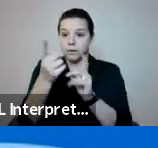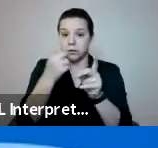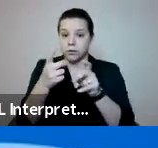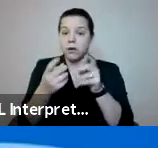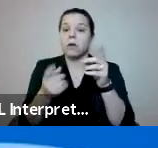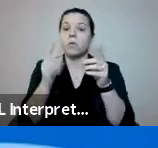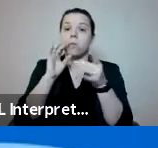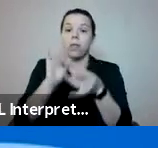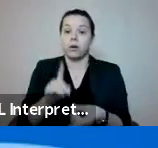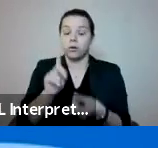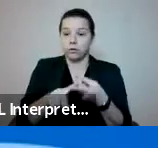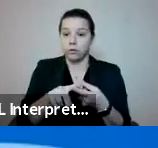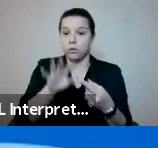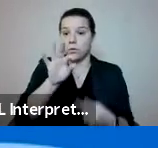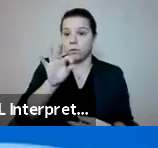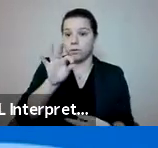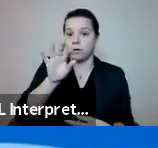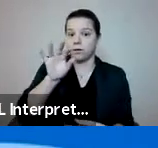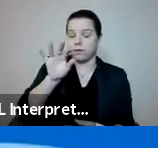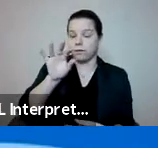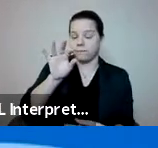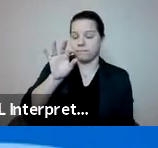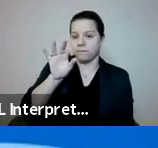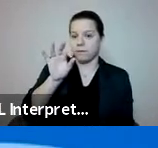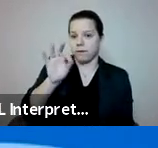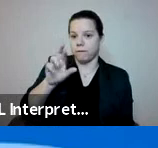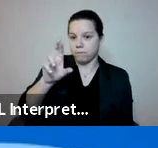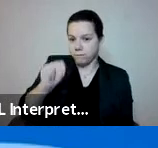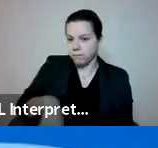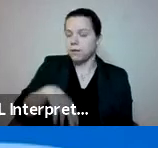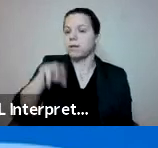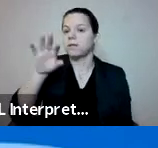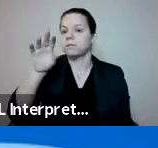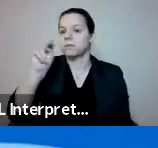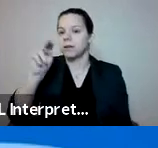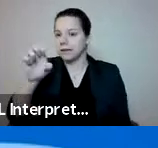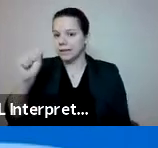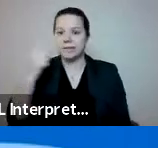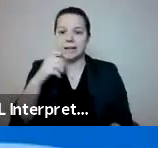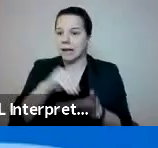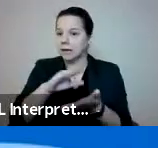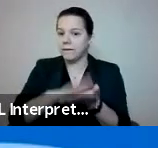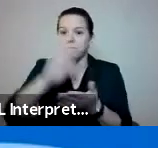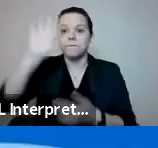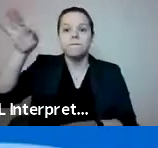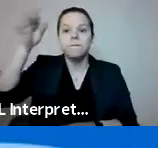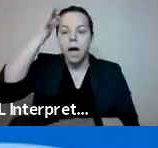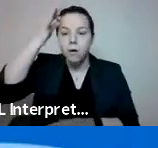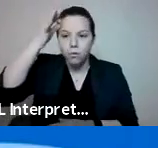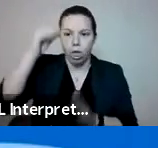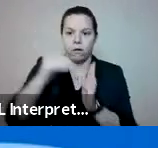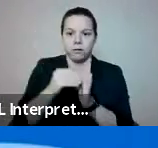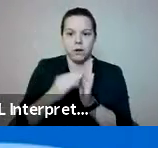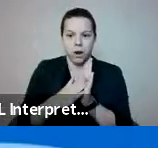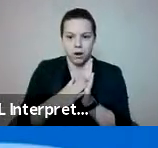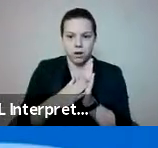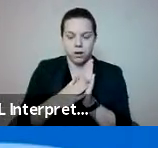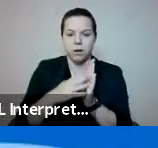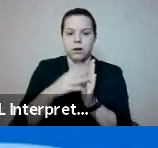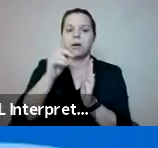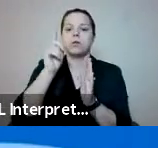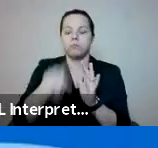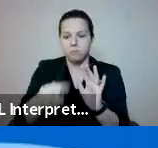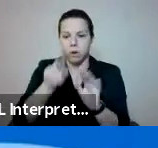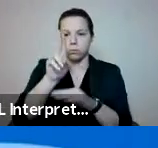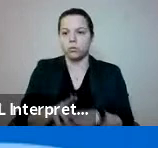neighborhood environmental survey will not be recorded to the federal docket. To make an official comment, a link to the Federal Register notice is available